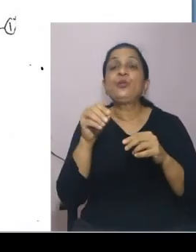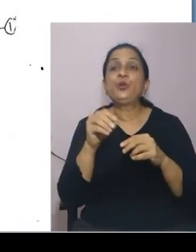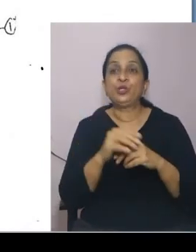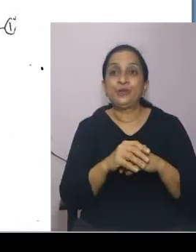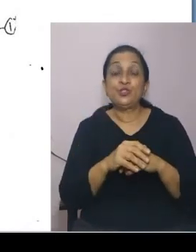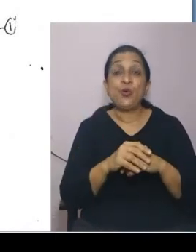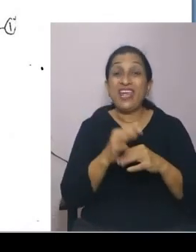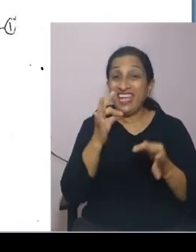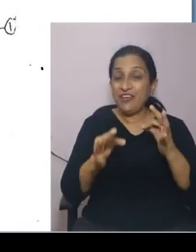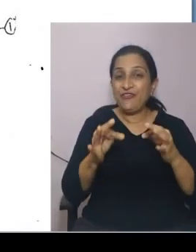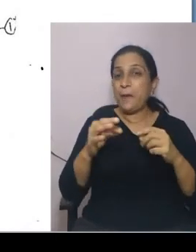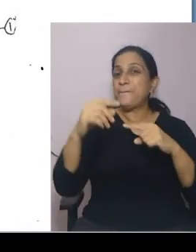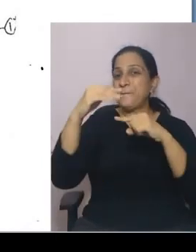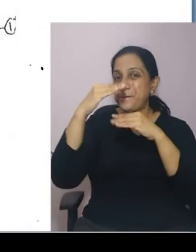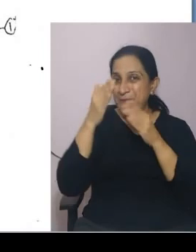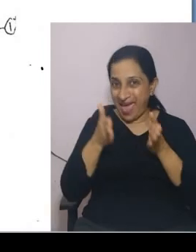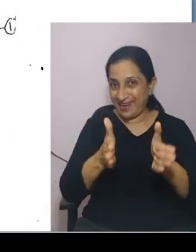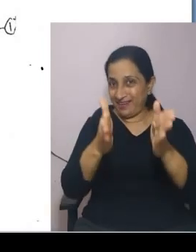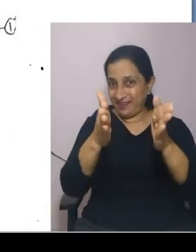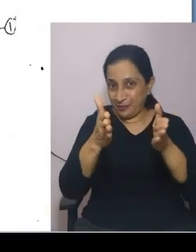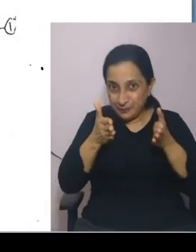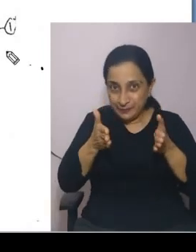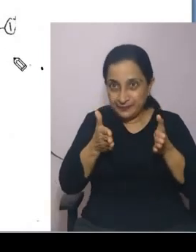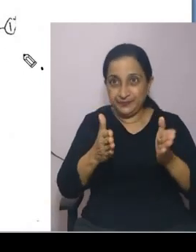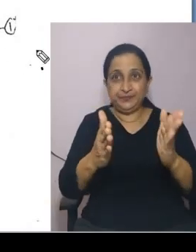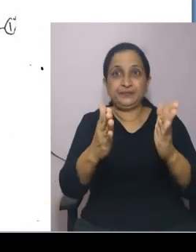if there are parallel lines,